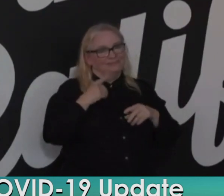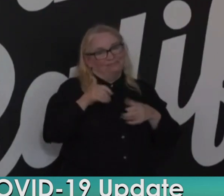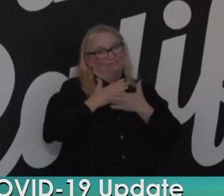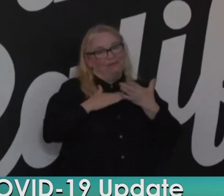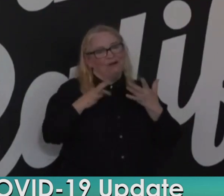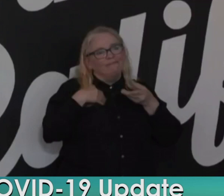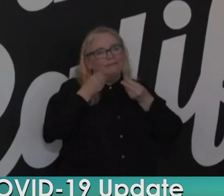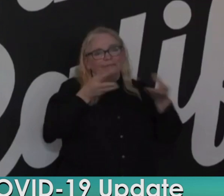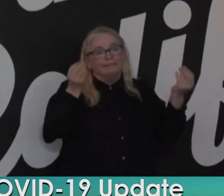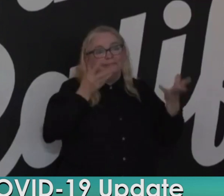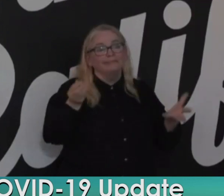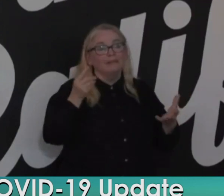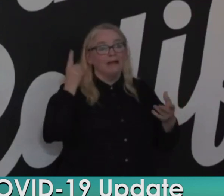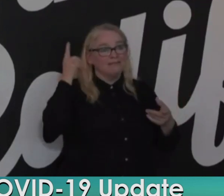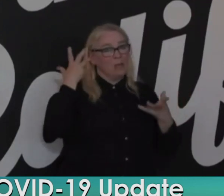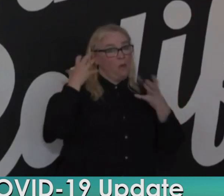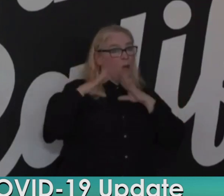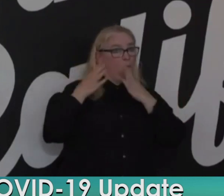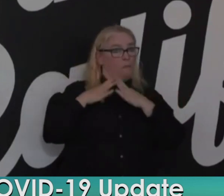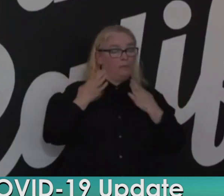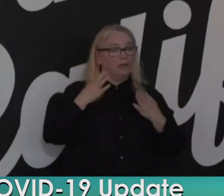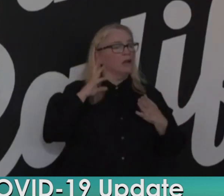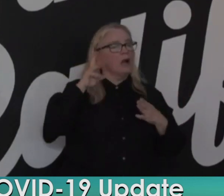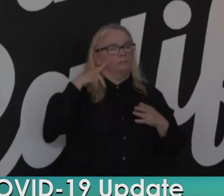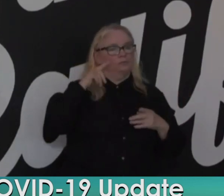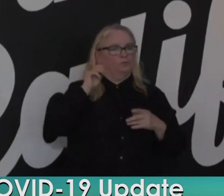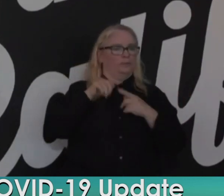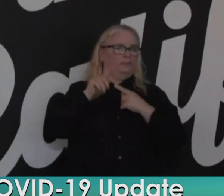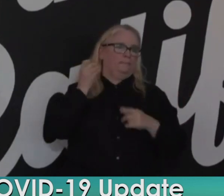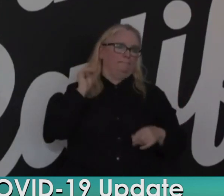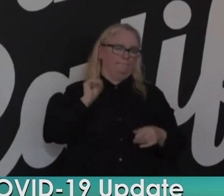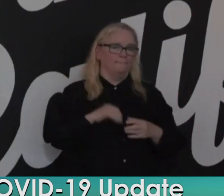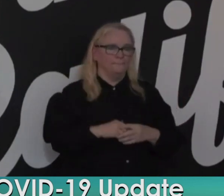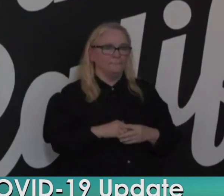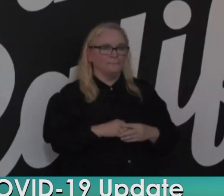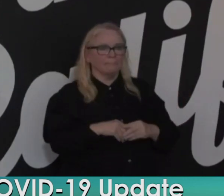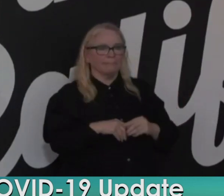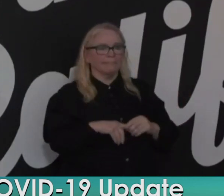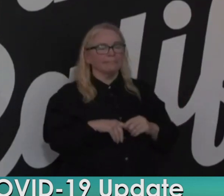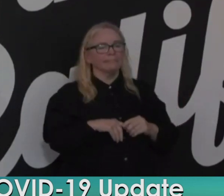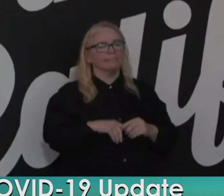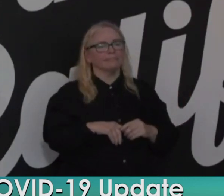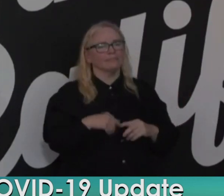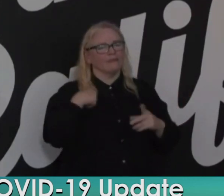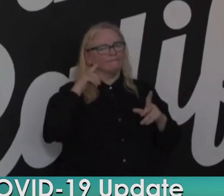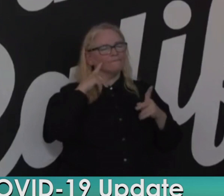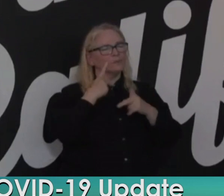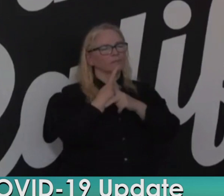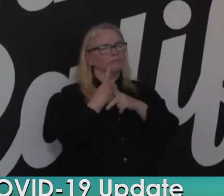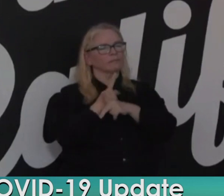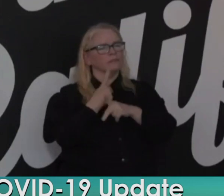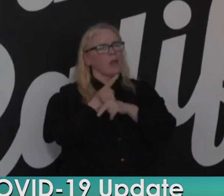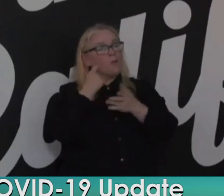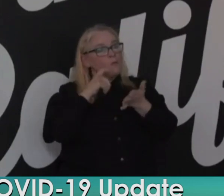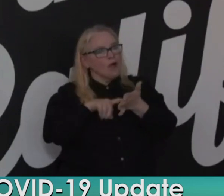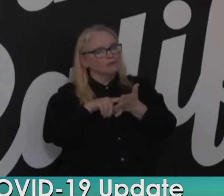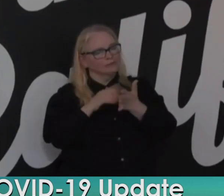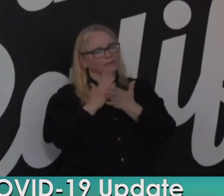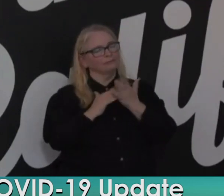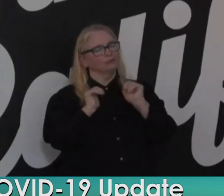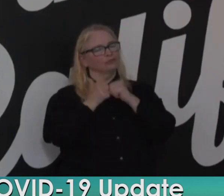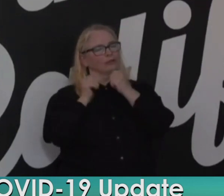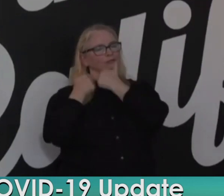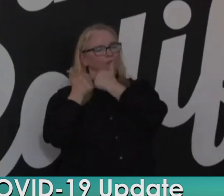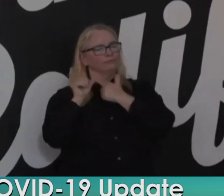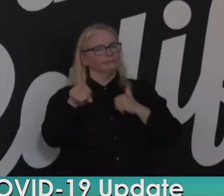today. So look, we're going into this very thoughtfully, very soberly. We recognize the challenges, but as well, we